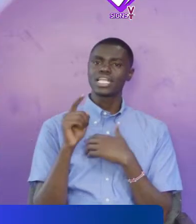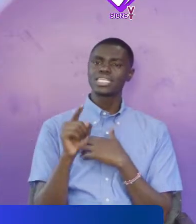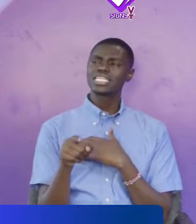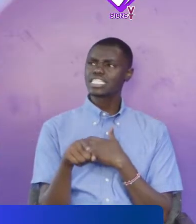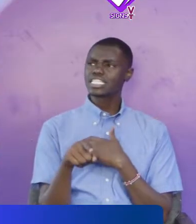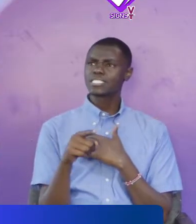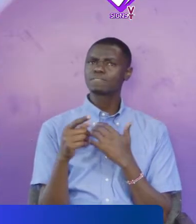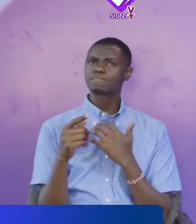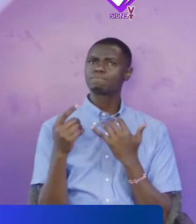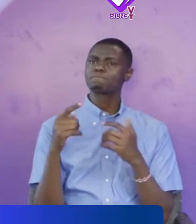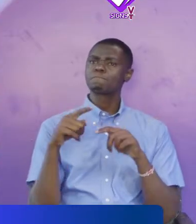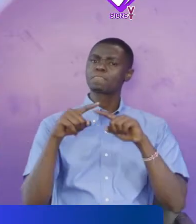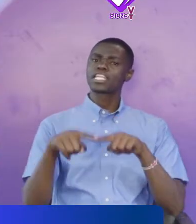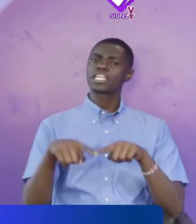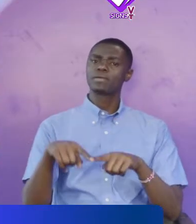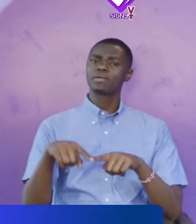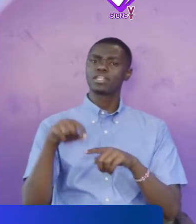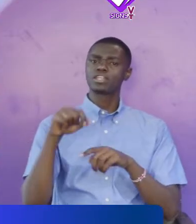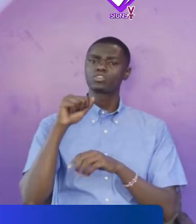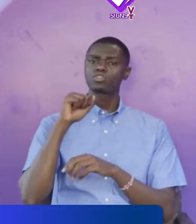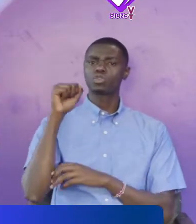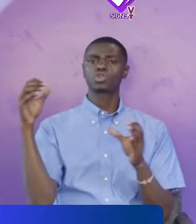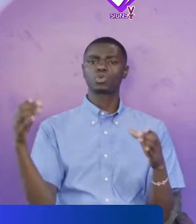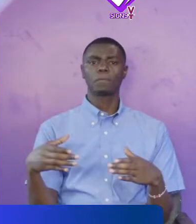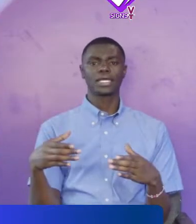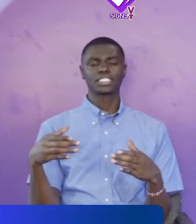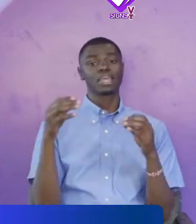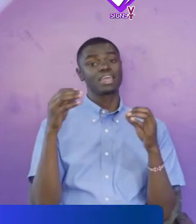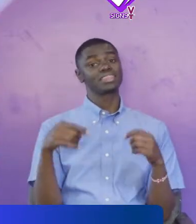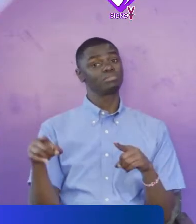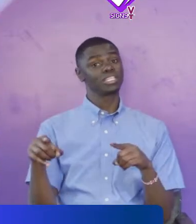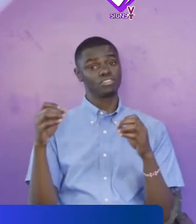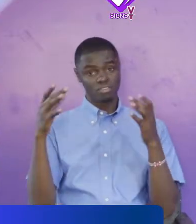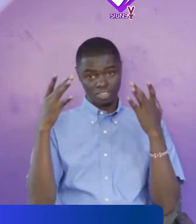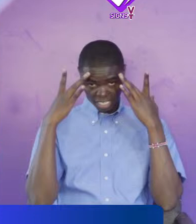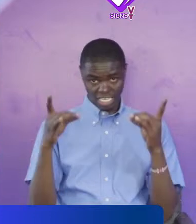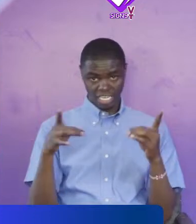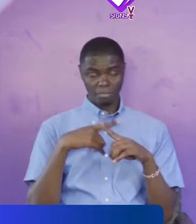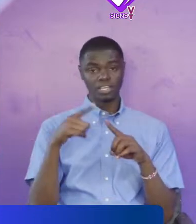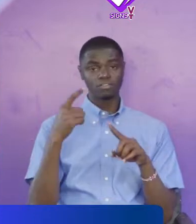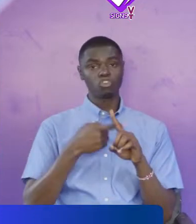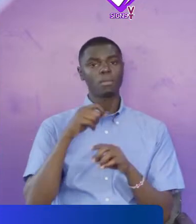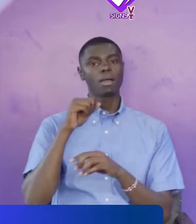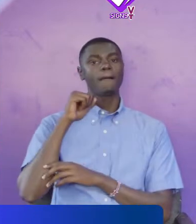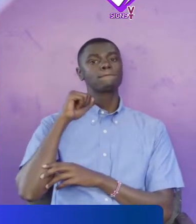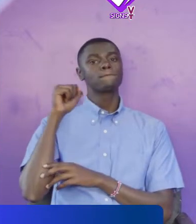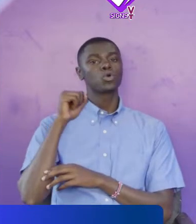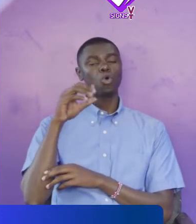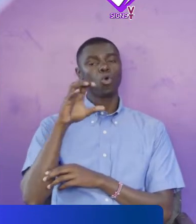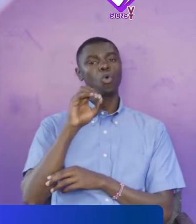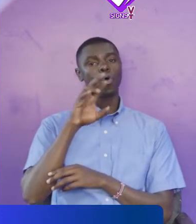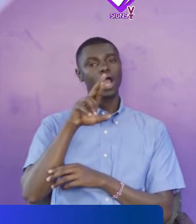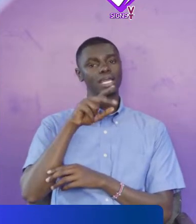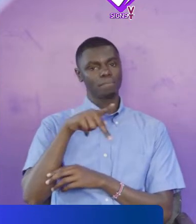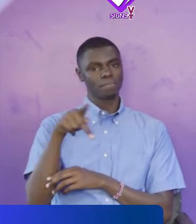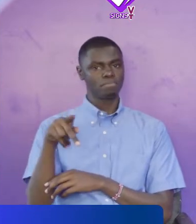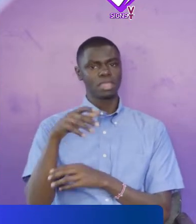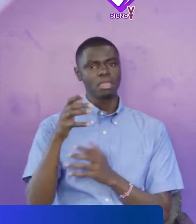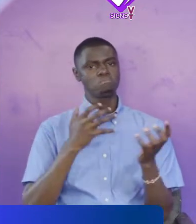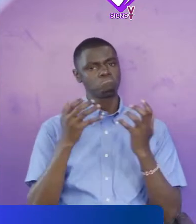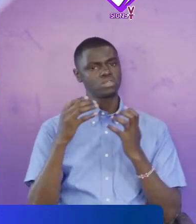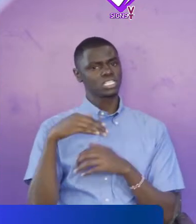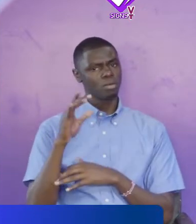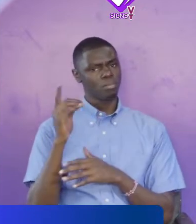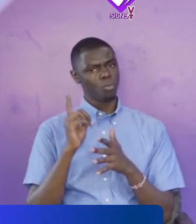solely dependent on the political parties themselves if they decide, but from a political parties or from a ORPP, your business is solely